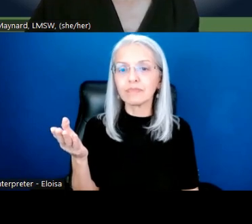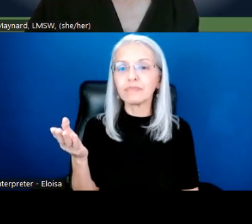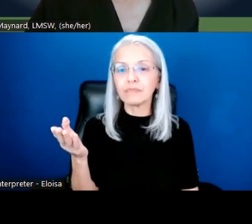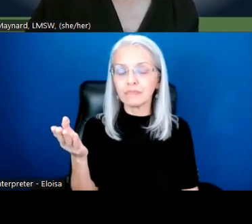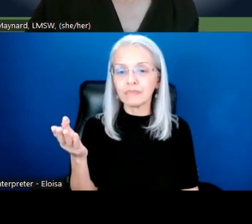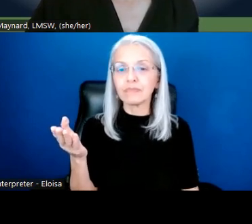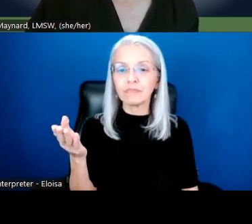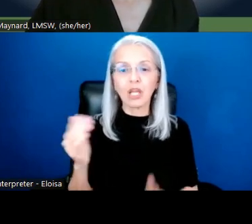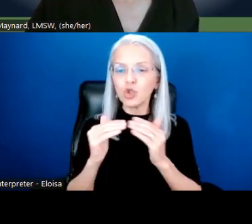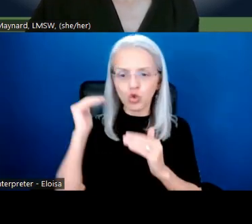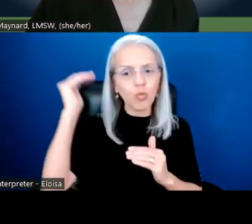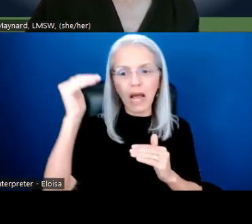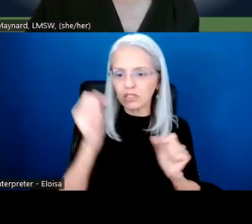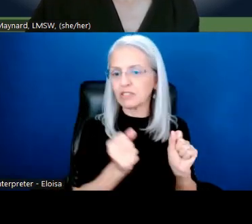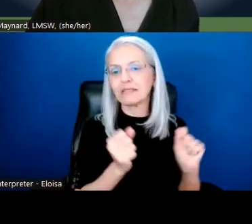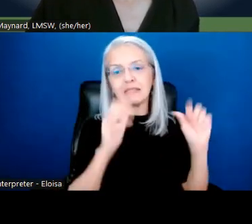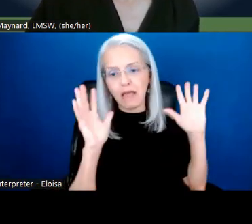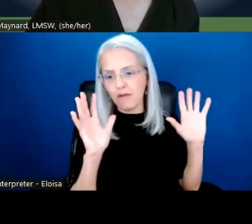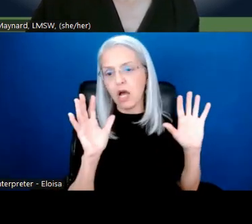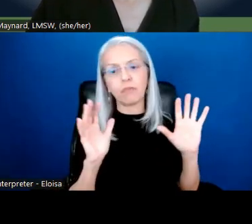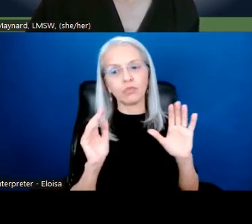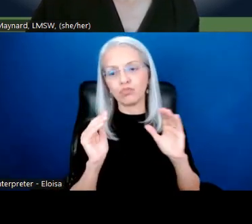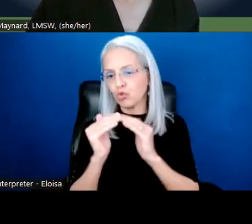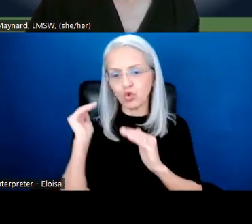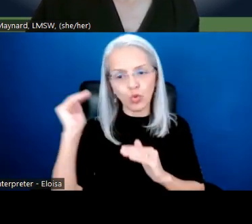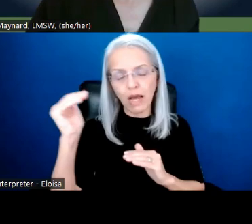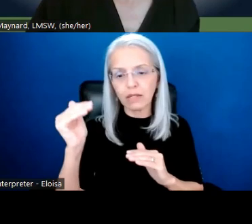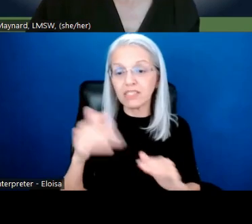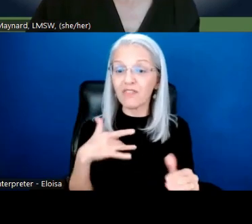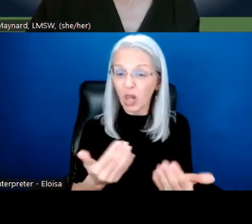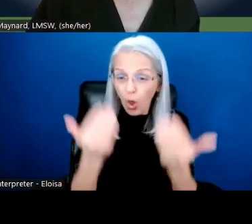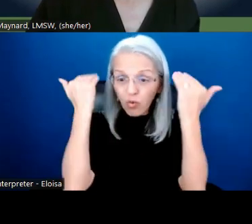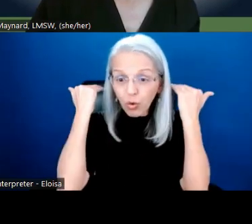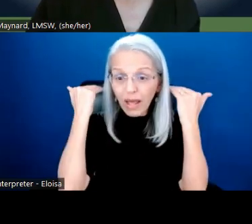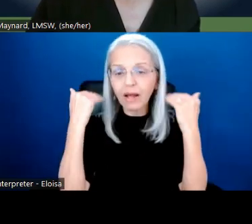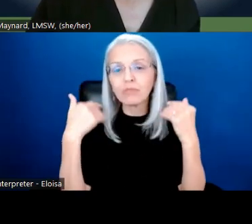you. Too much, overwhelmed. Absolutely. Stressful.